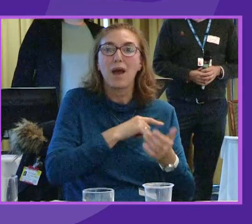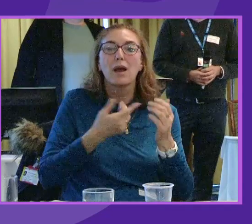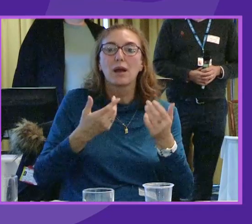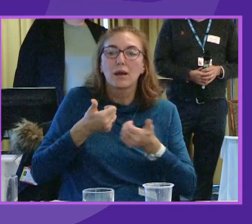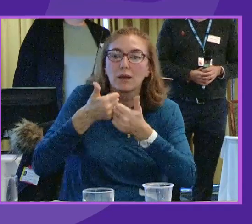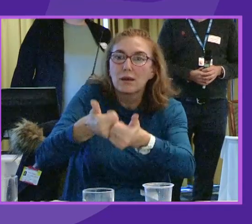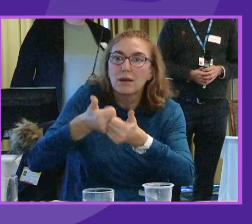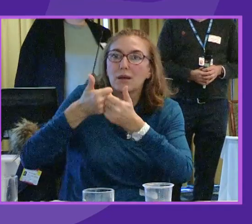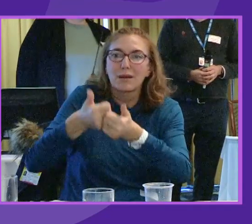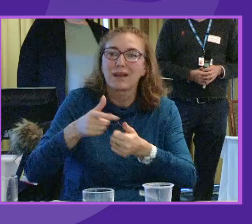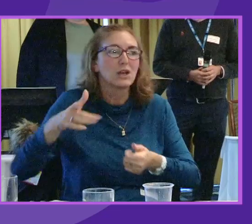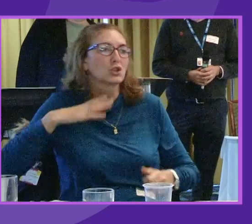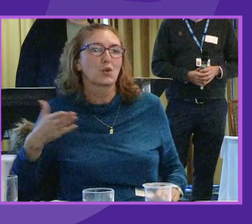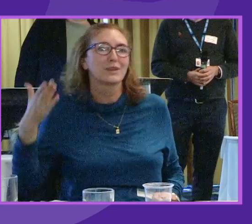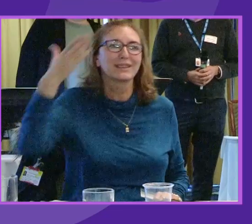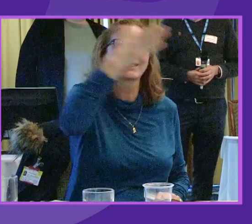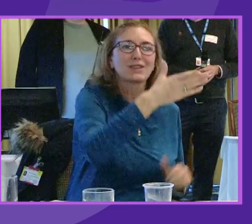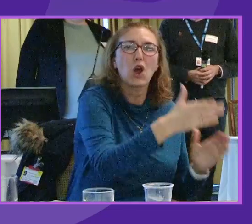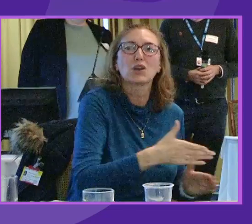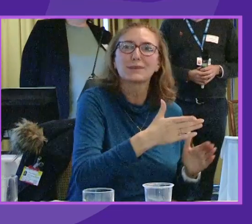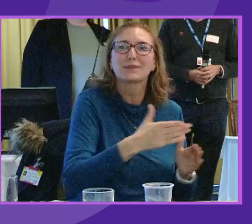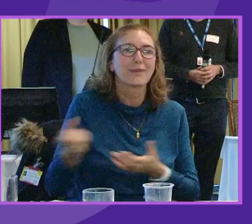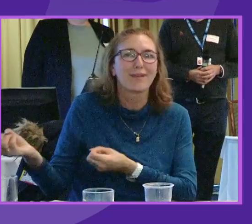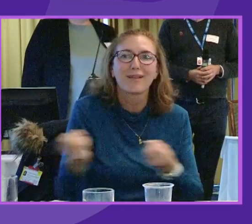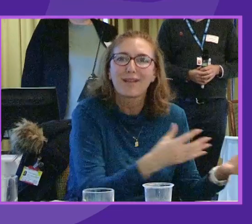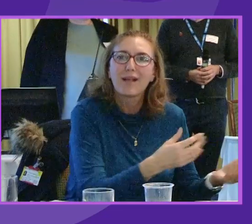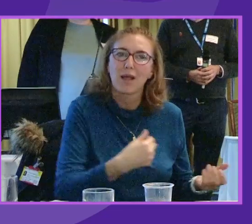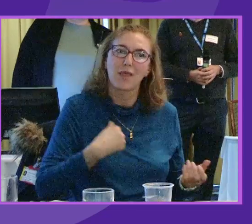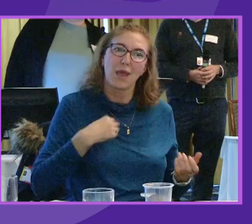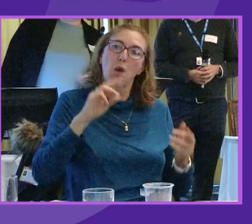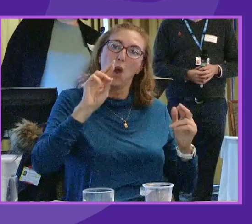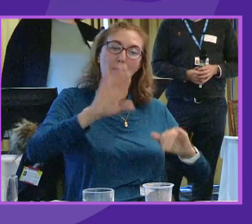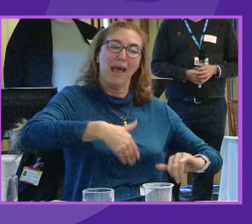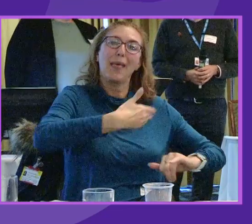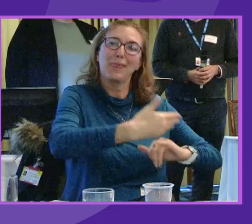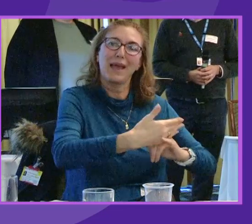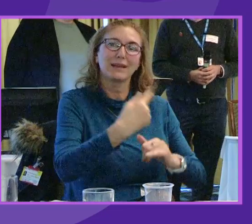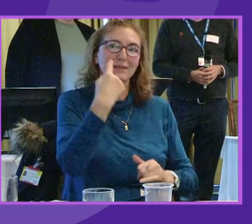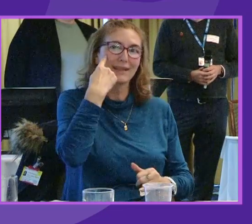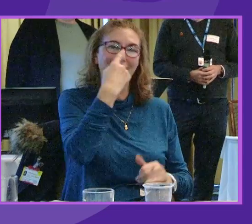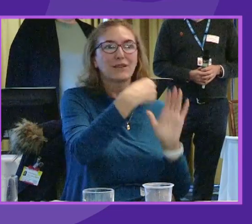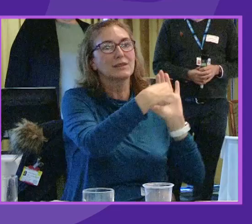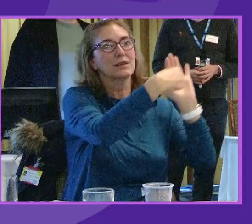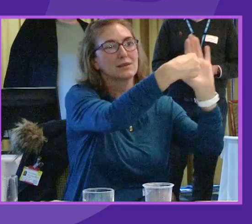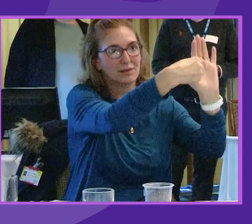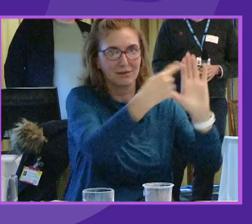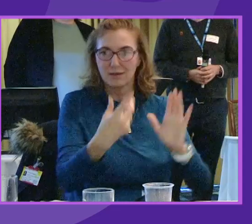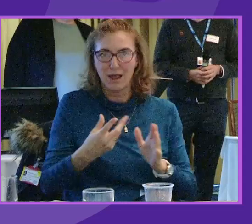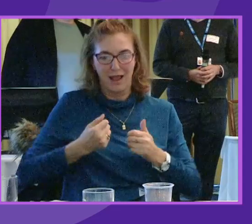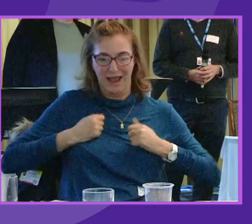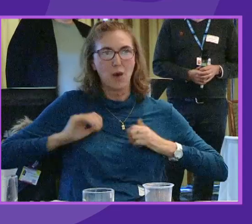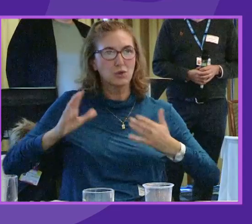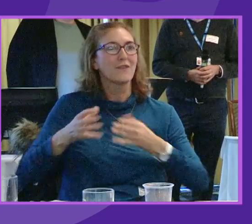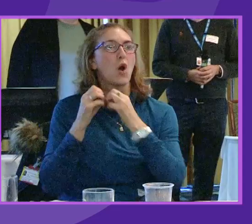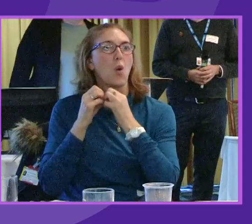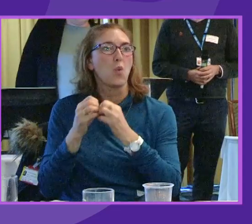attendance at A&E and GP's appointments, that kind of thing, which, given the context of the system under extreme pressure at the moment, will be a huge challenge, I think, for us.